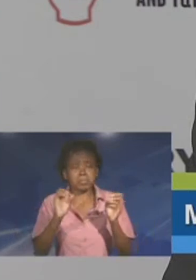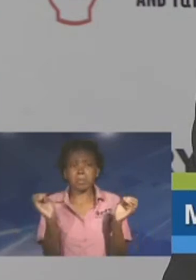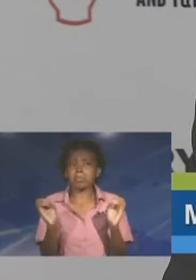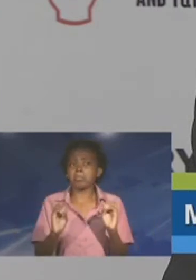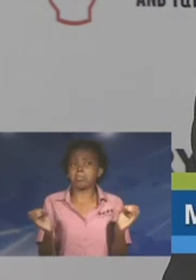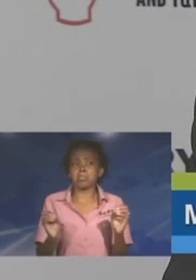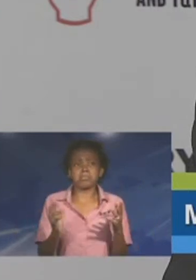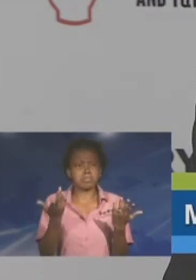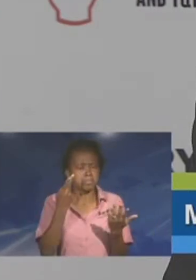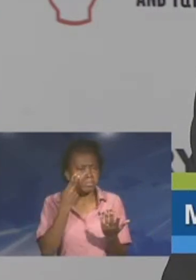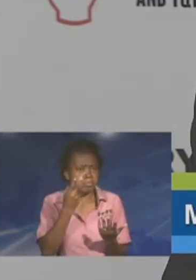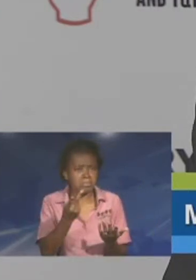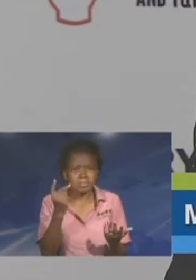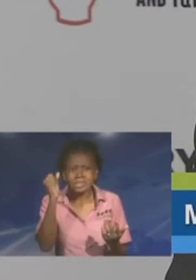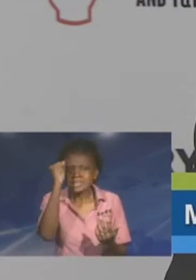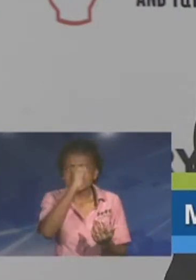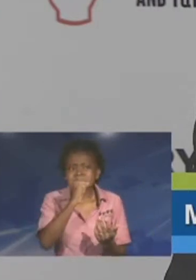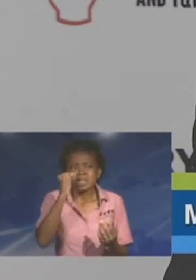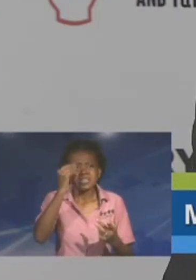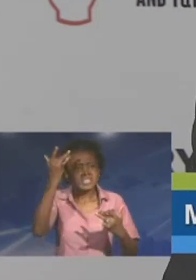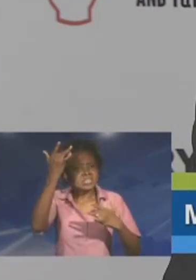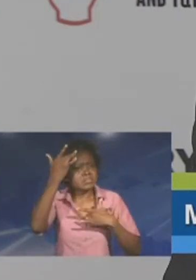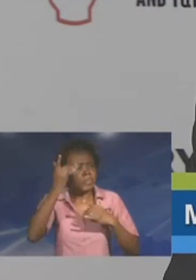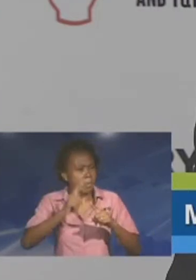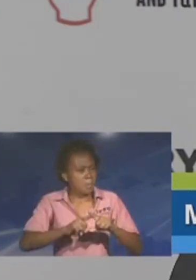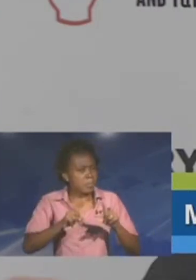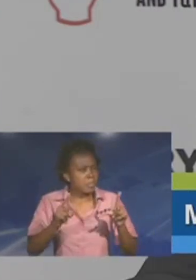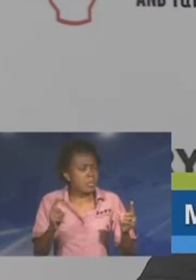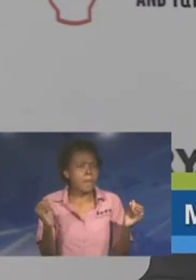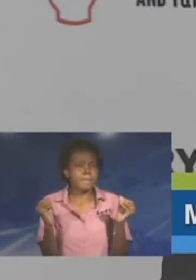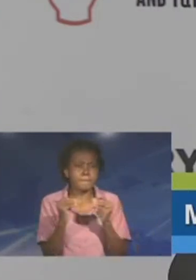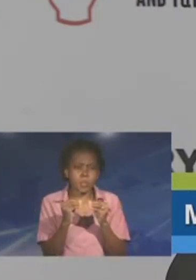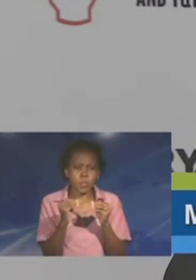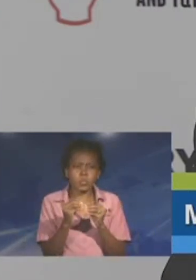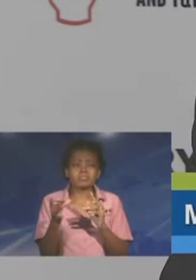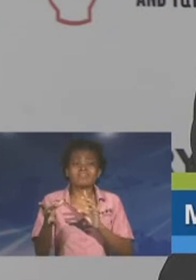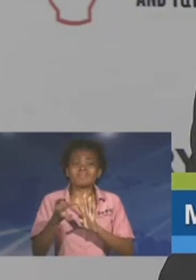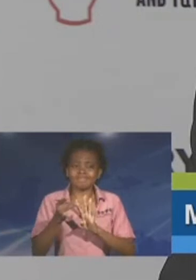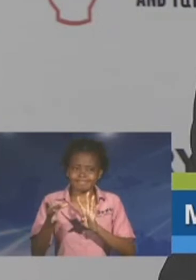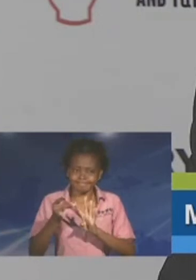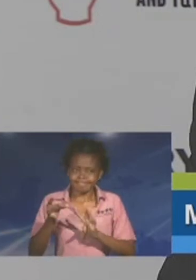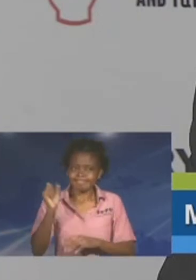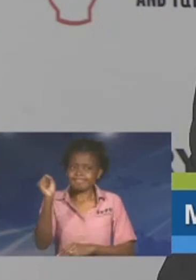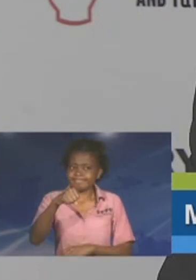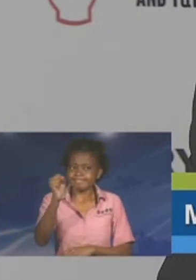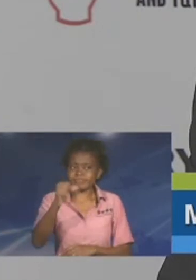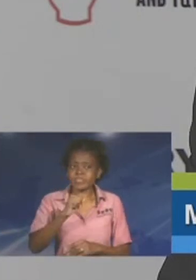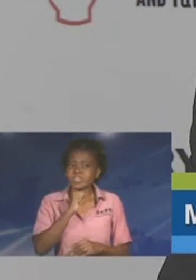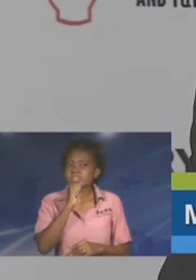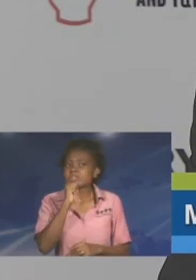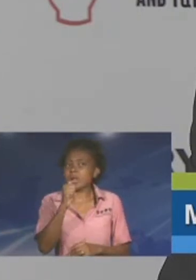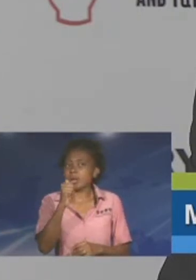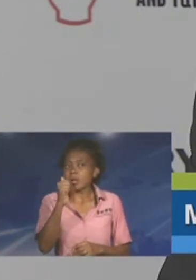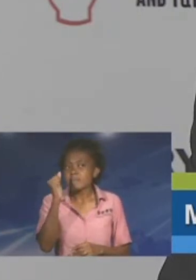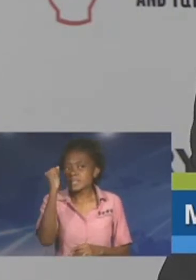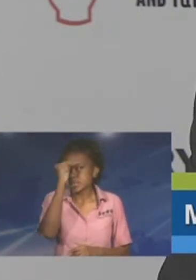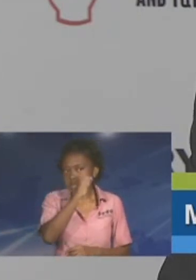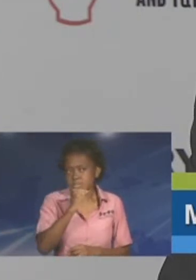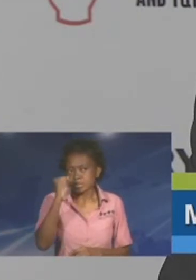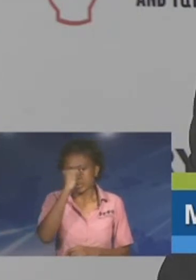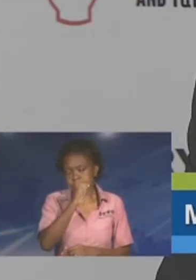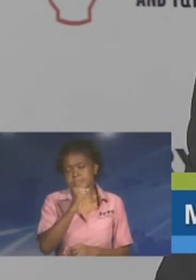but certainly an increase in the number of persons being infected. So in time will tell if that redounds to an increase in the number of